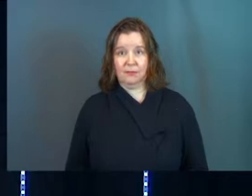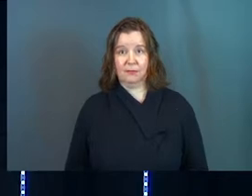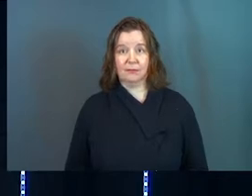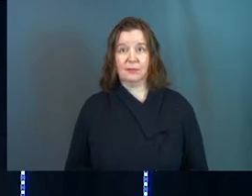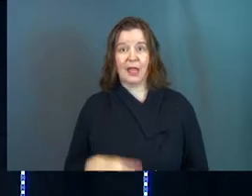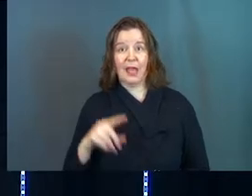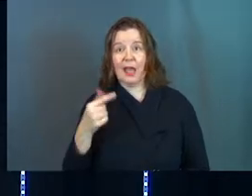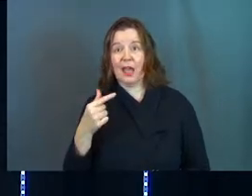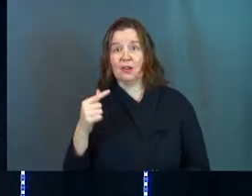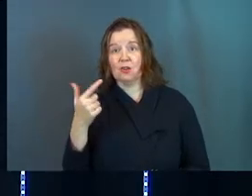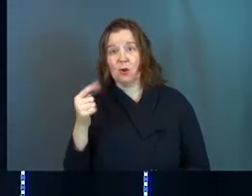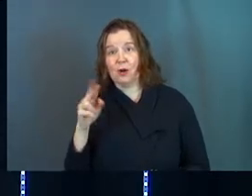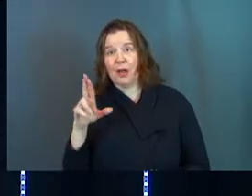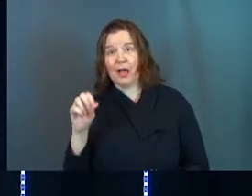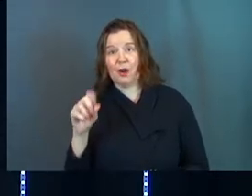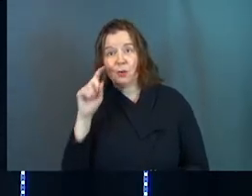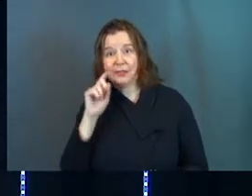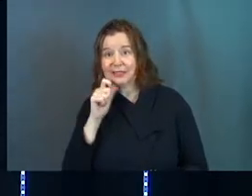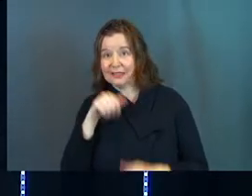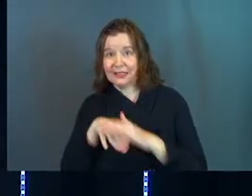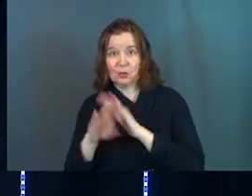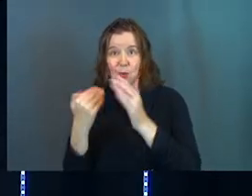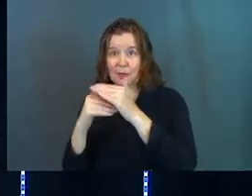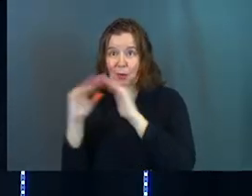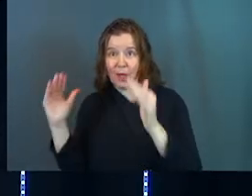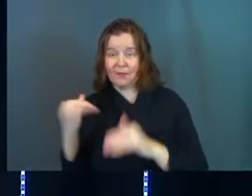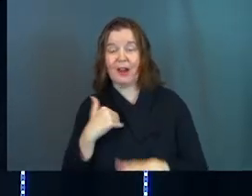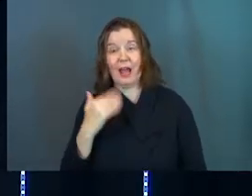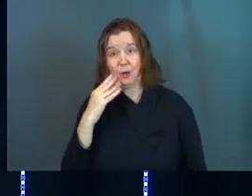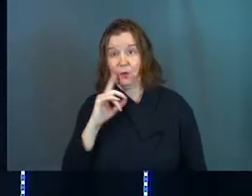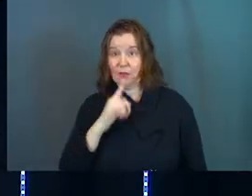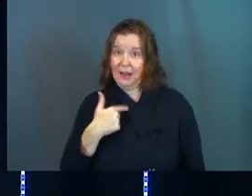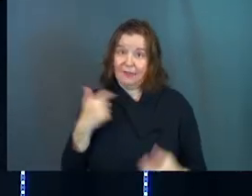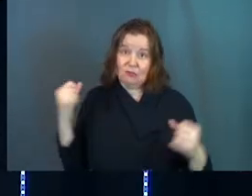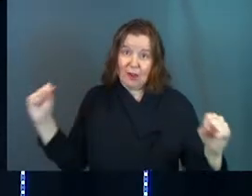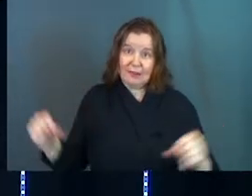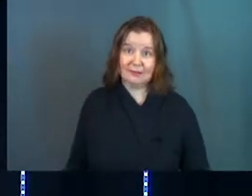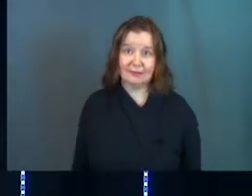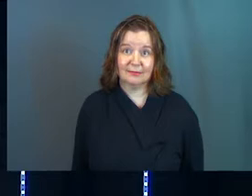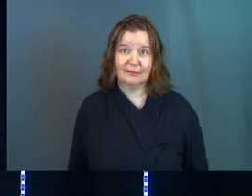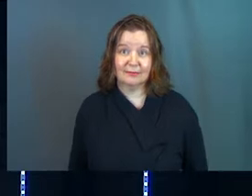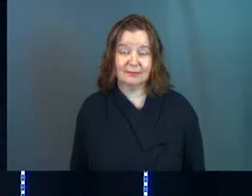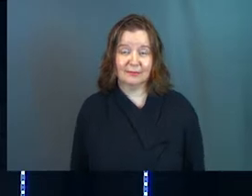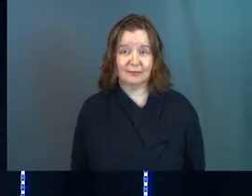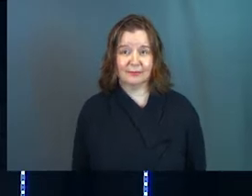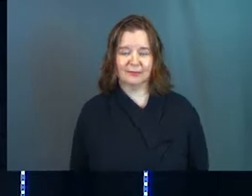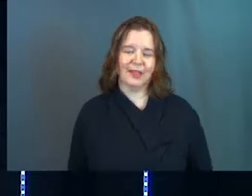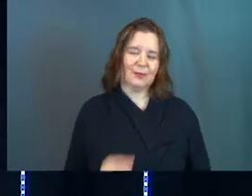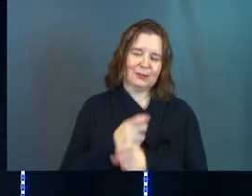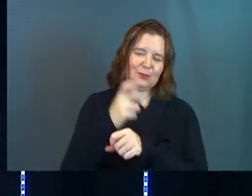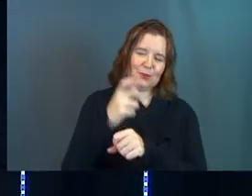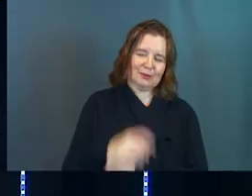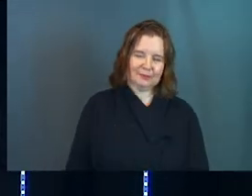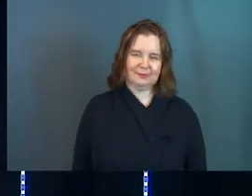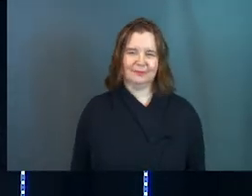And your heterosexuality doesn't get you to heaven. I know for sure, I've tried. That was a